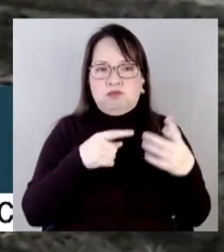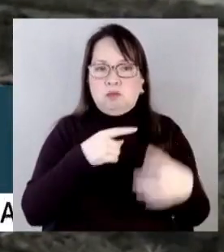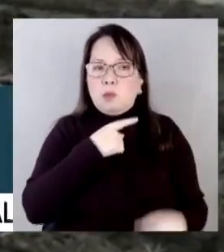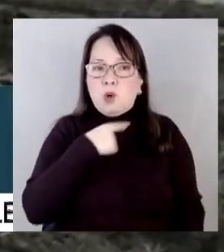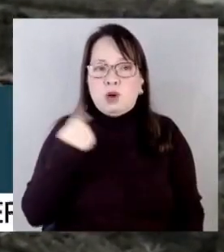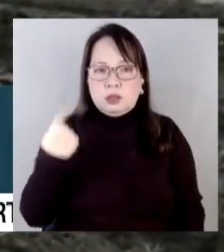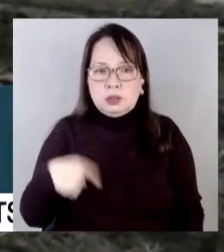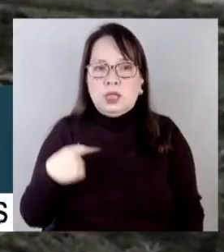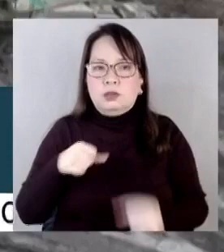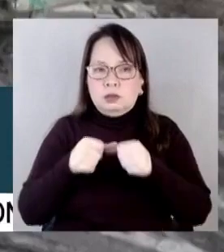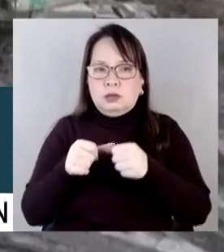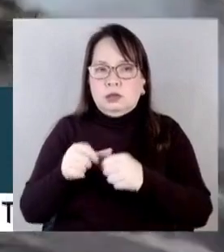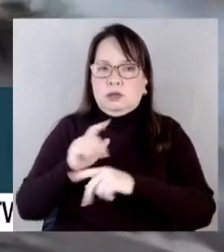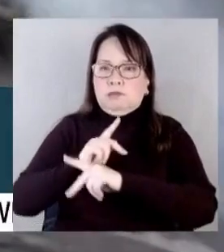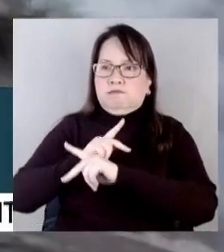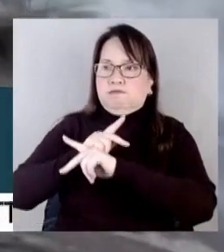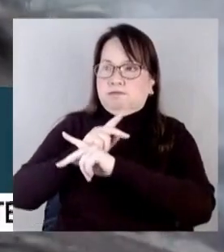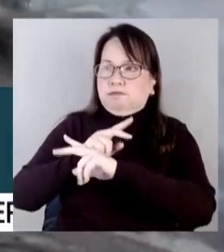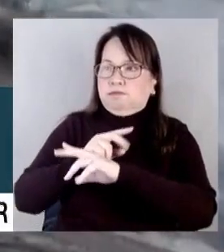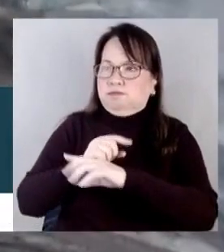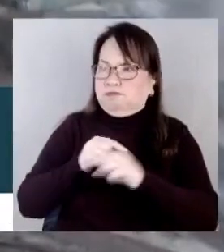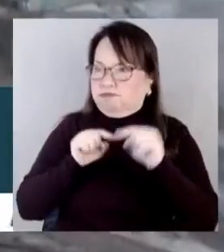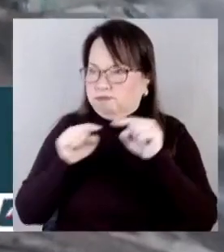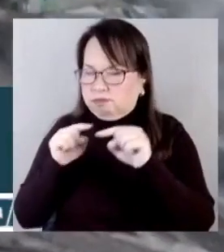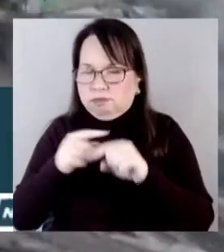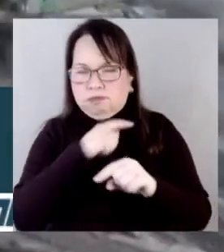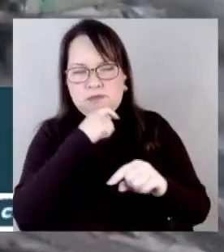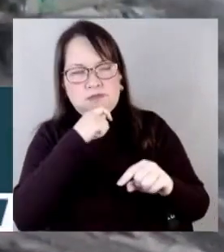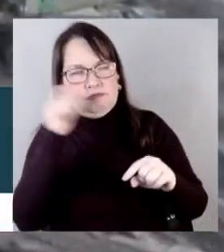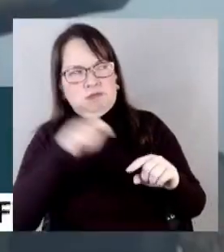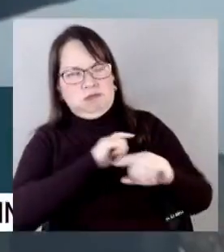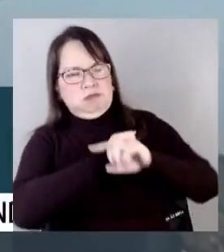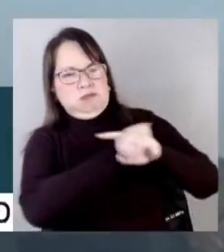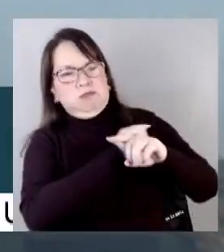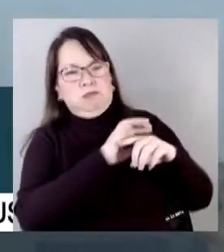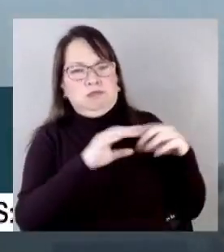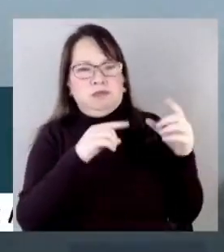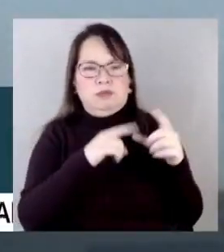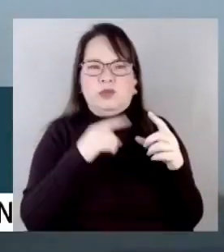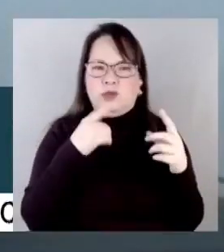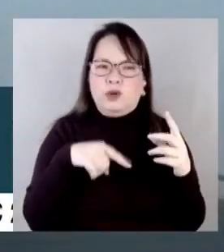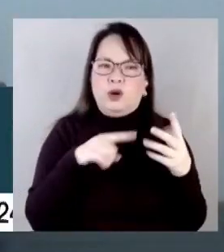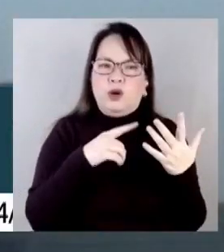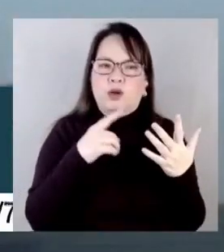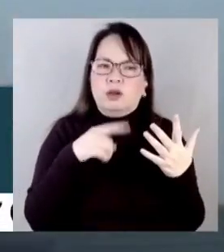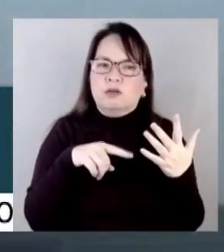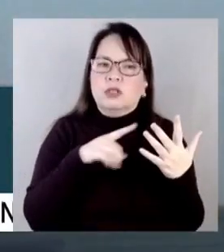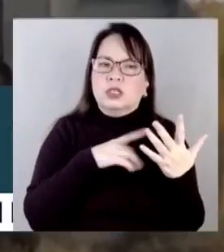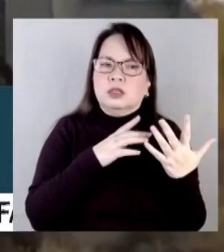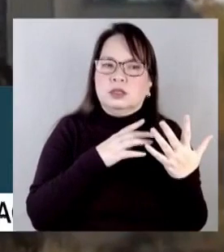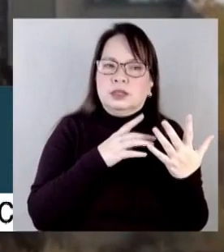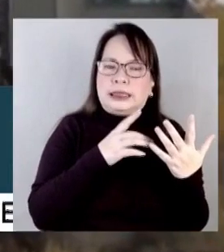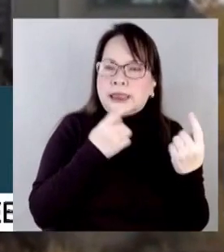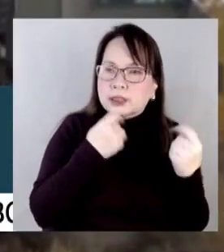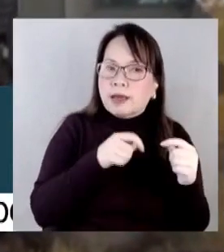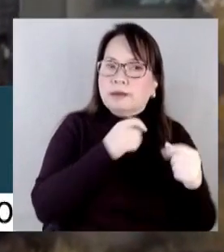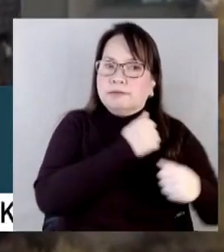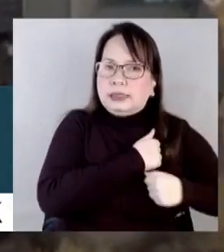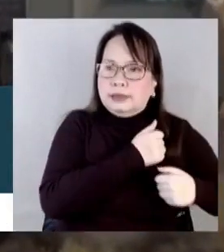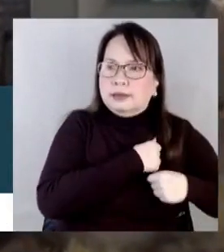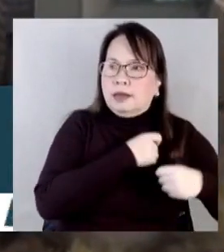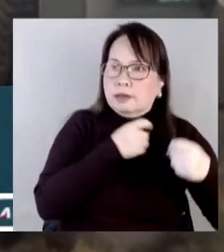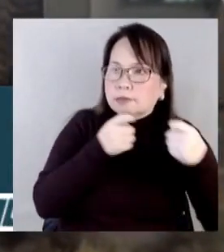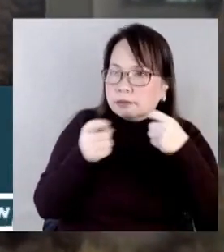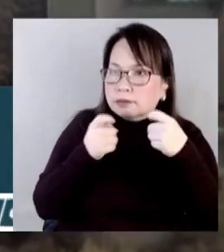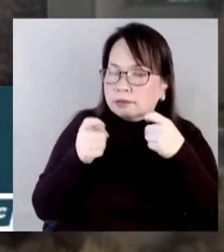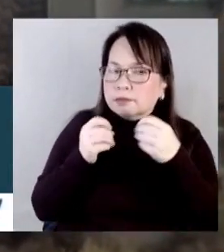in Ukraine. Russia's defense ministry says the change is meant to make their military campaign more effective. But pro-war critics